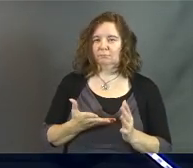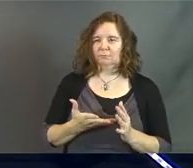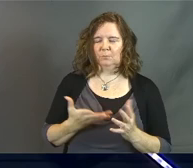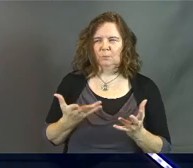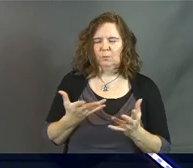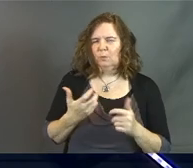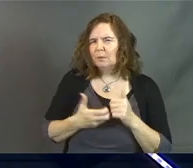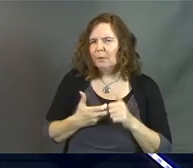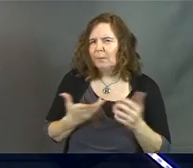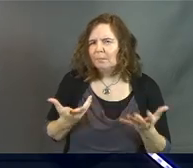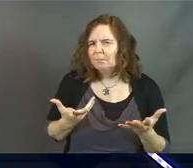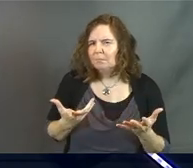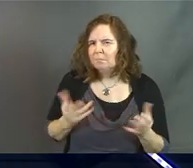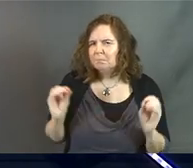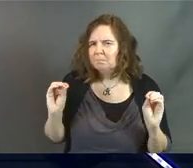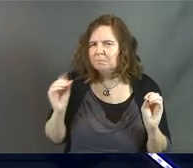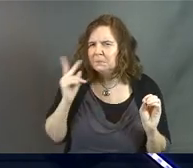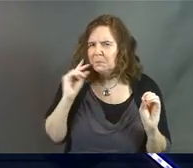what was the problem?